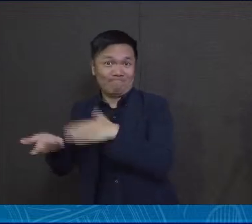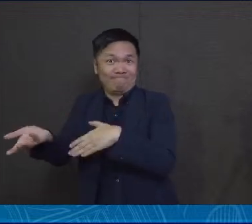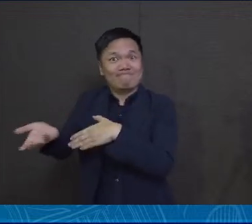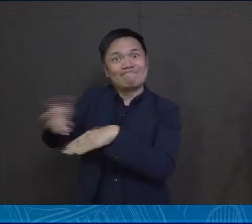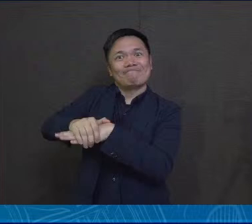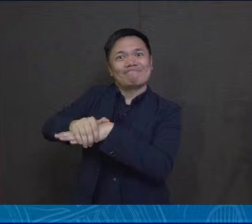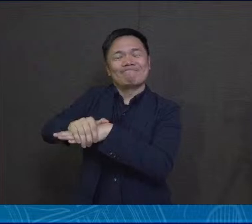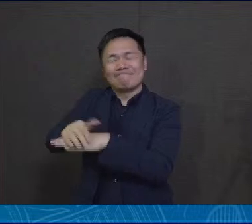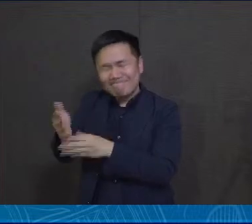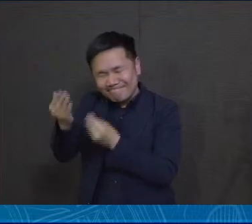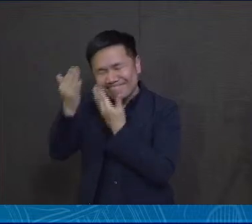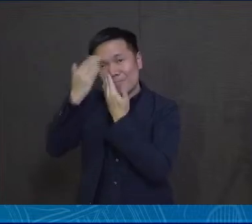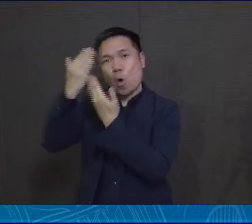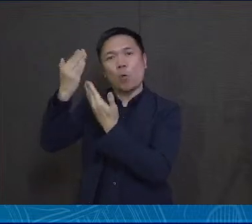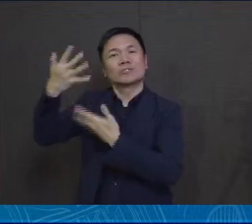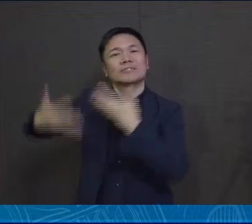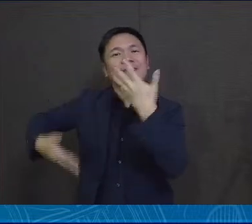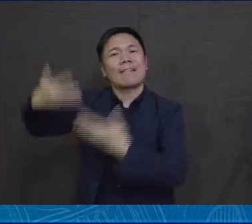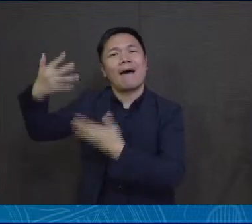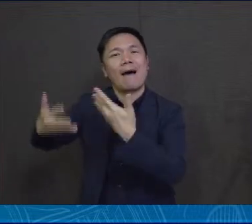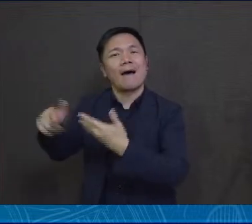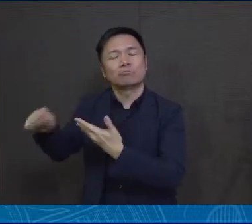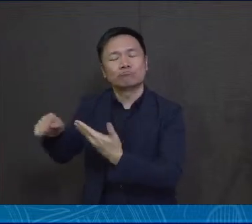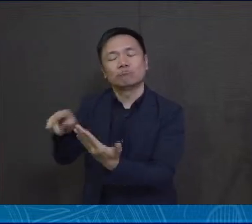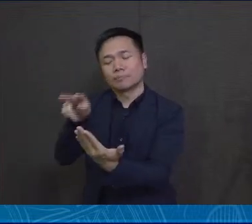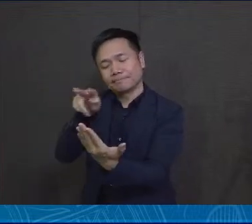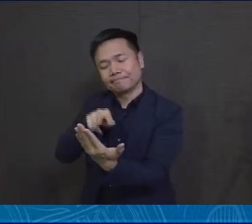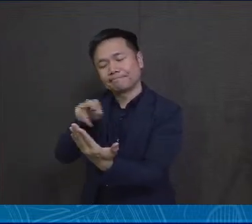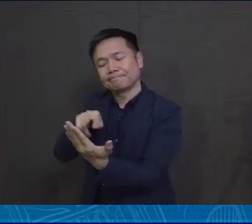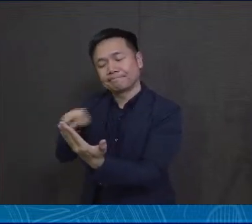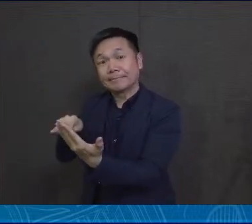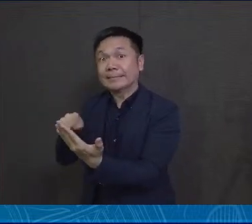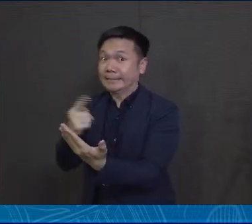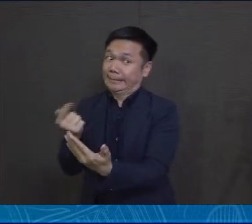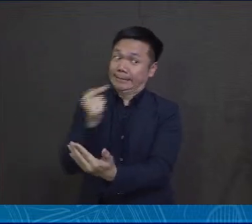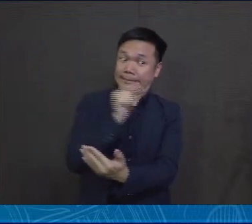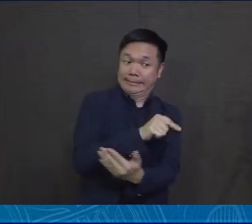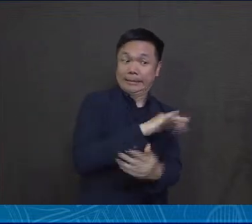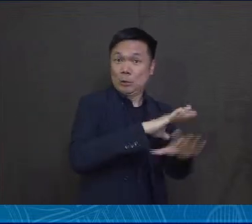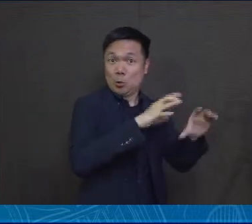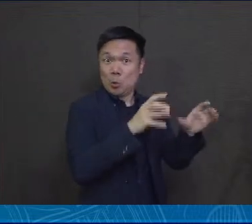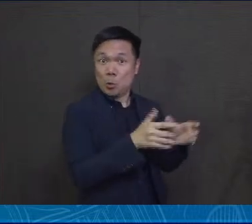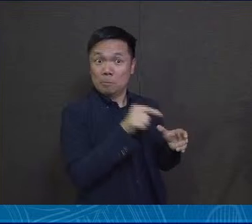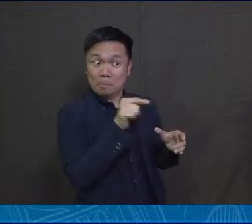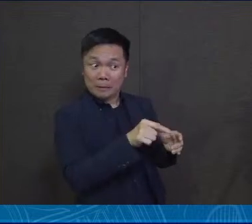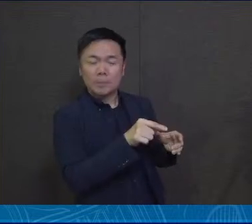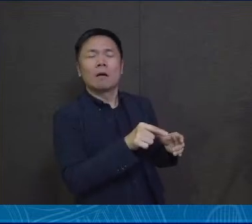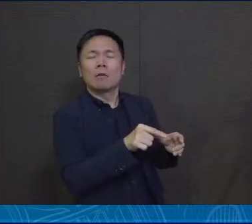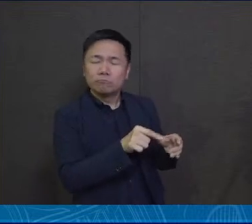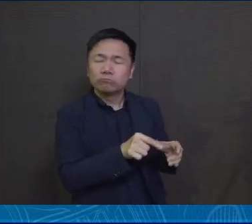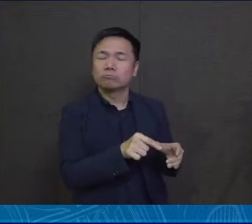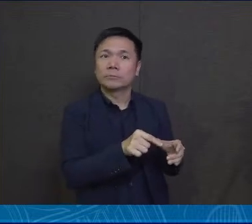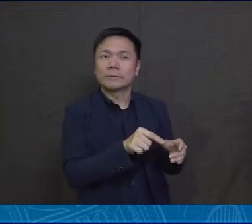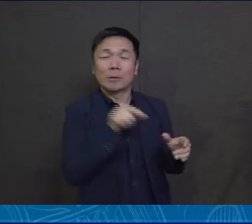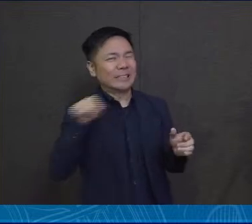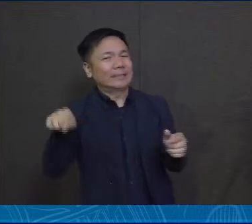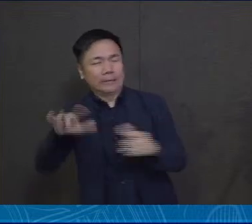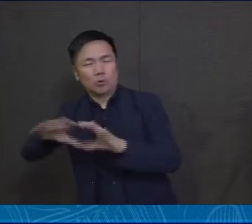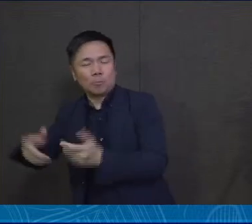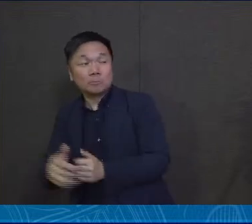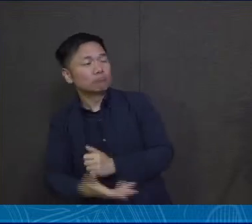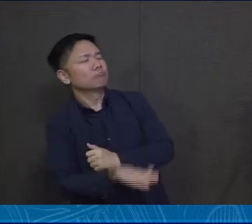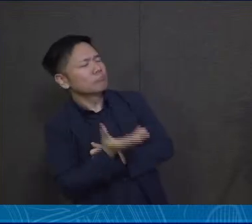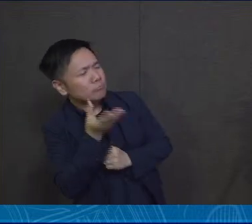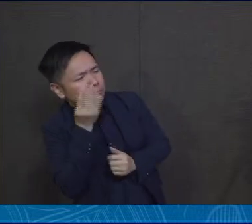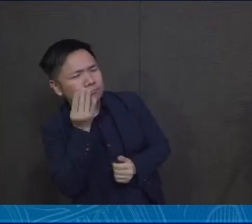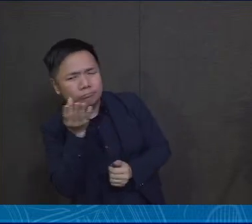relevant understanding of what data they may have themselves, but also the ability to listen and to understand and to